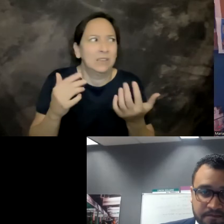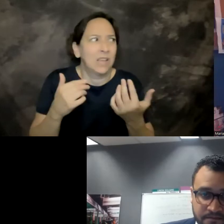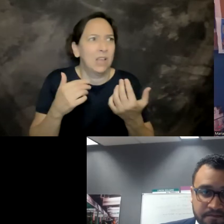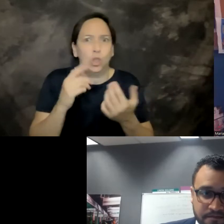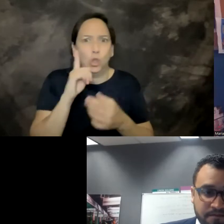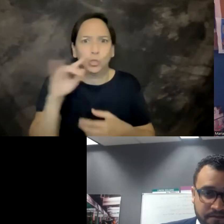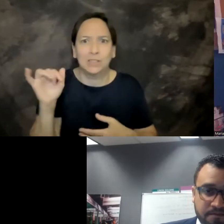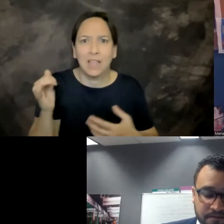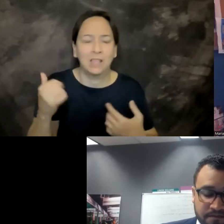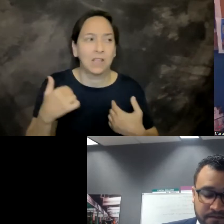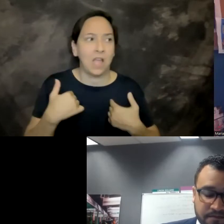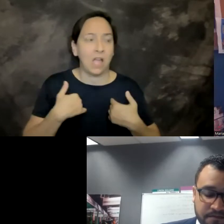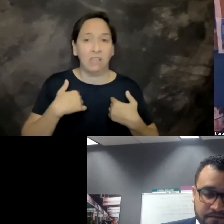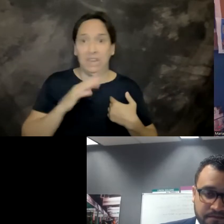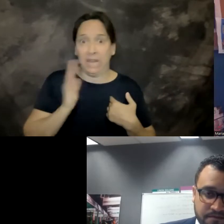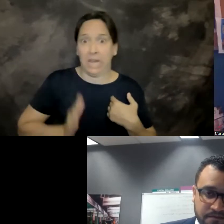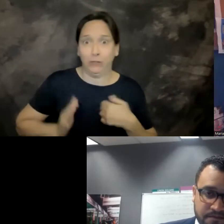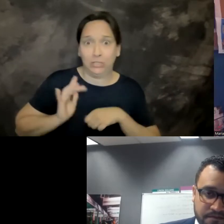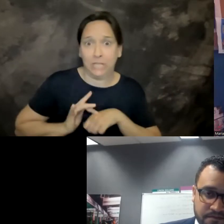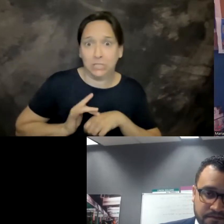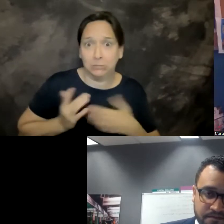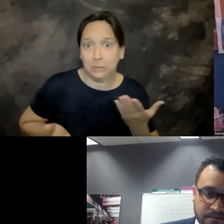commuter rail user? And also,